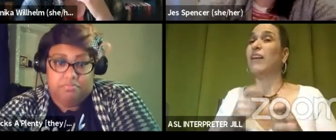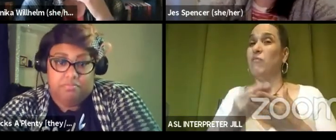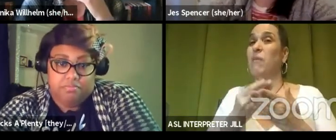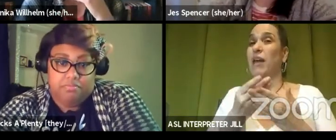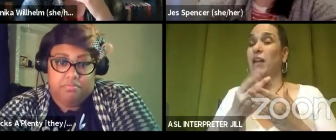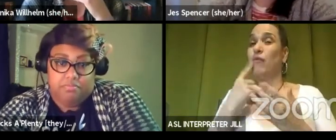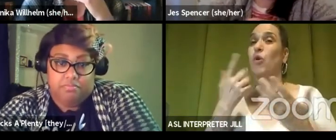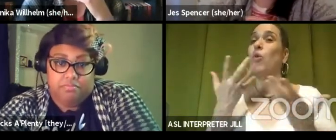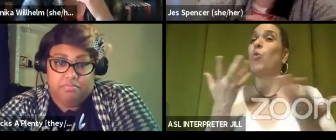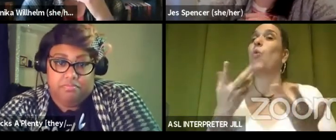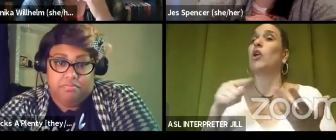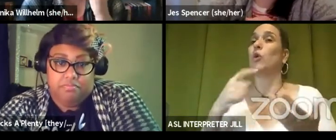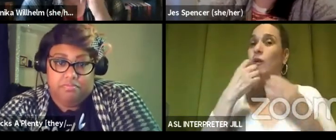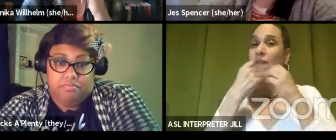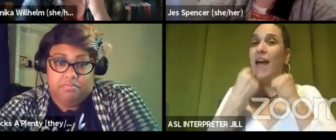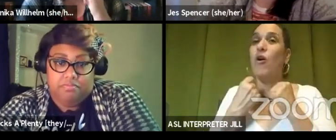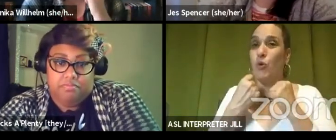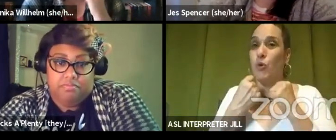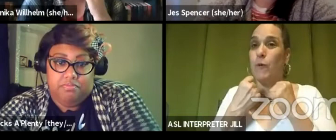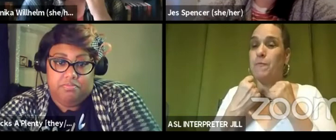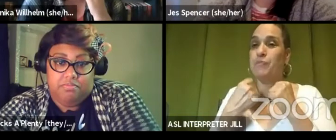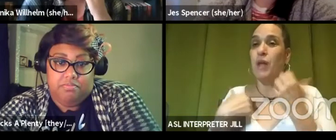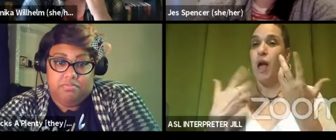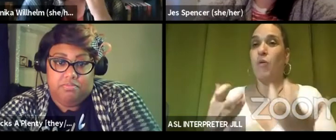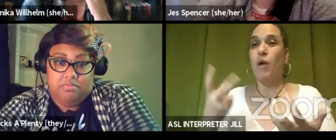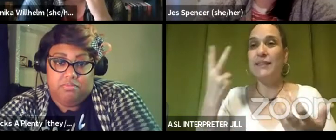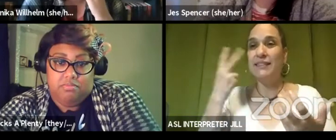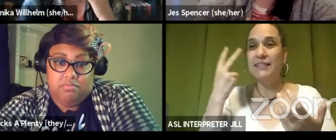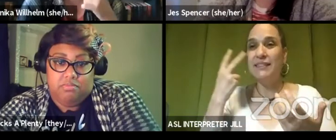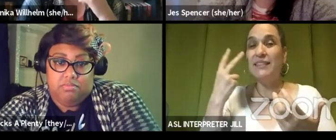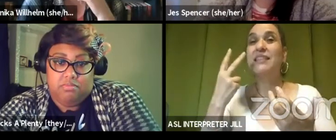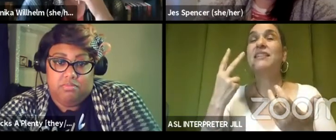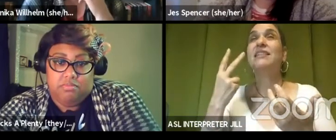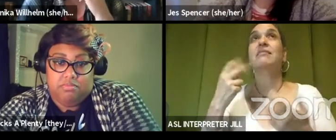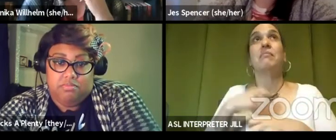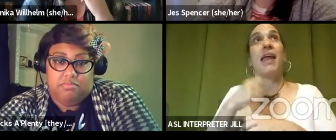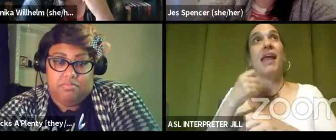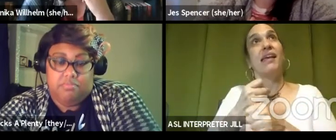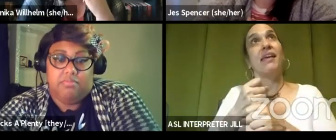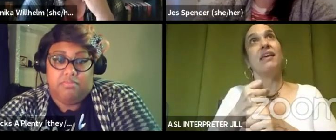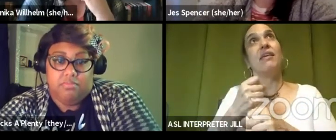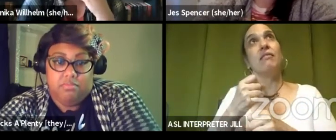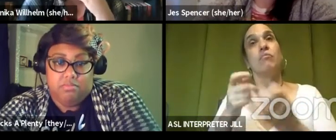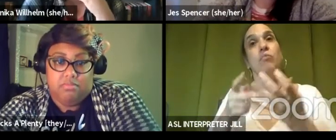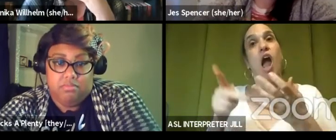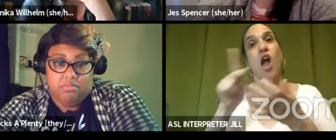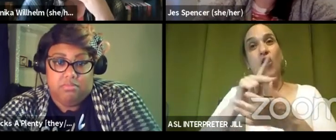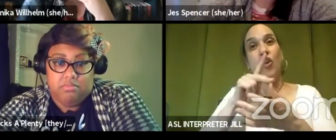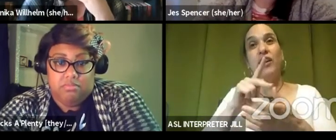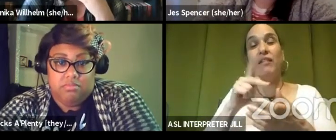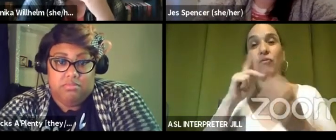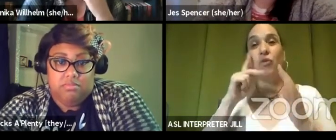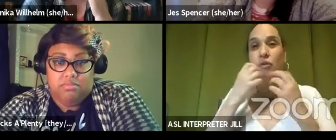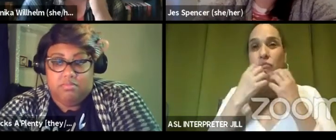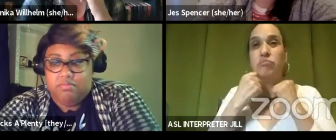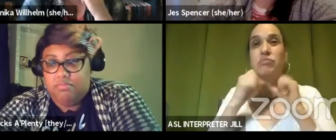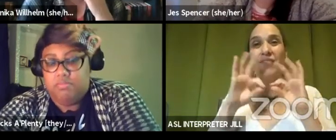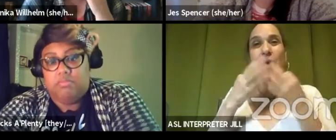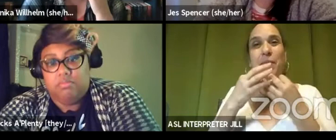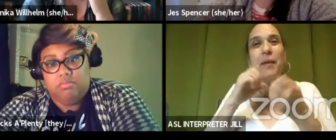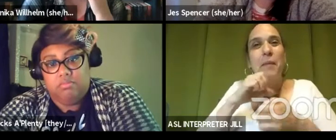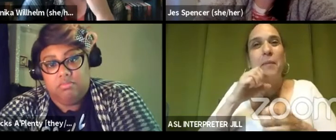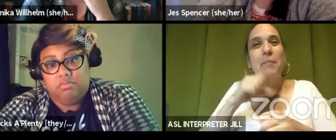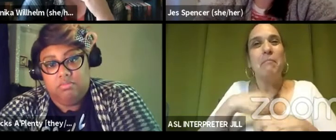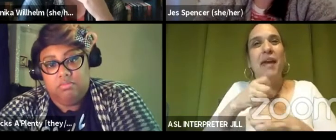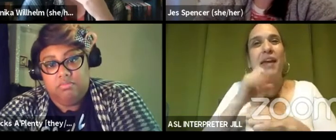money goes. So I would love to see normalizing, prioritizing family. Just make it normal. I want